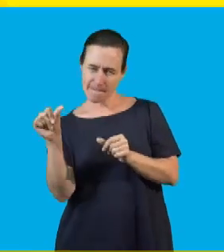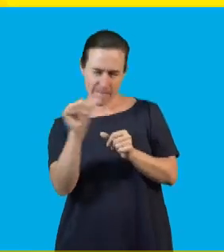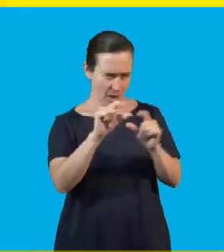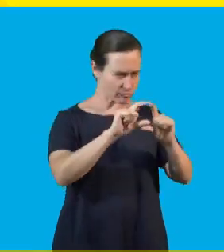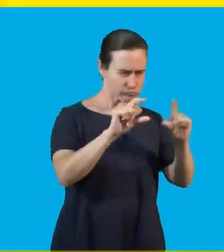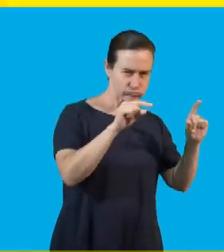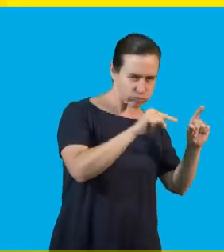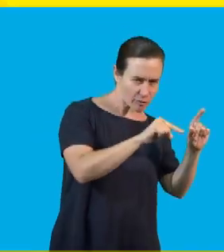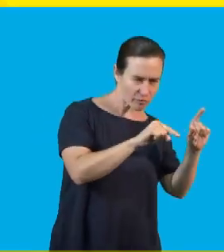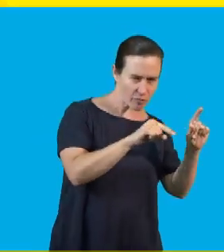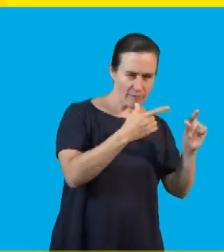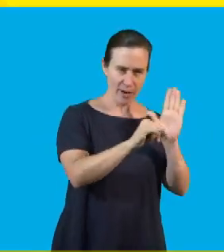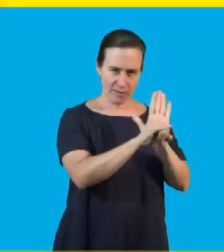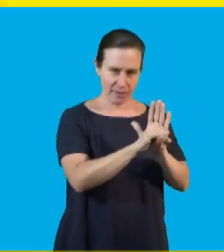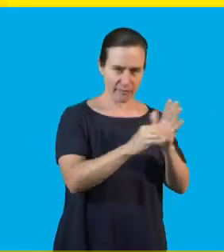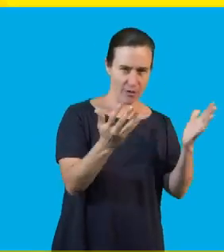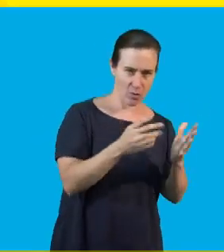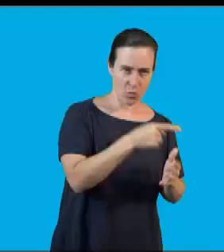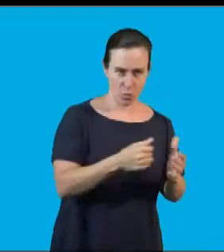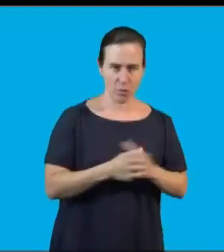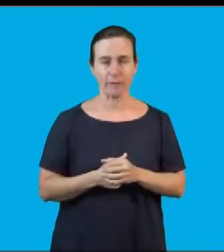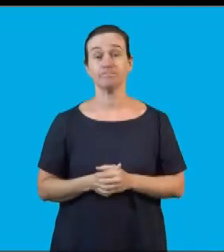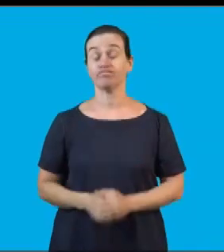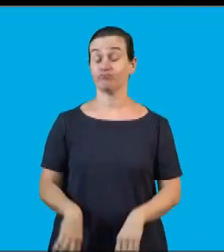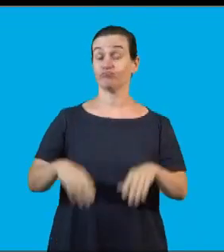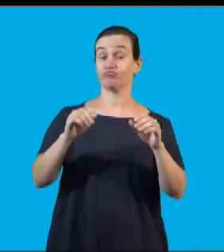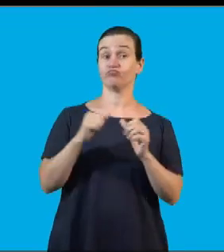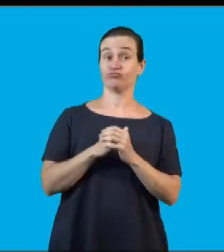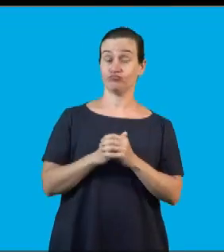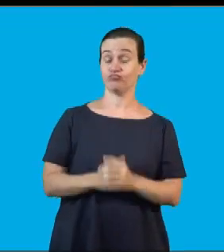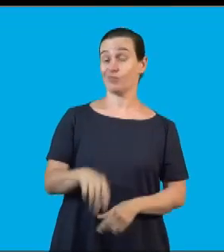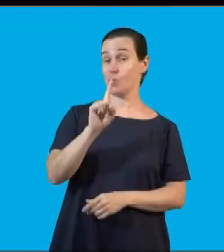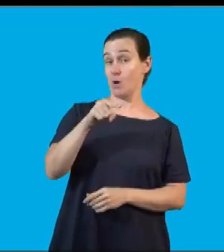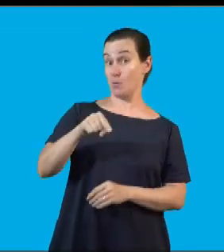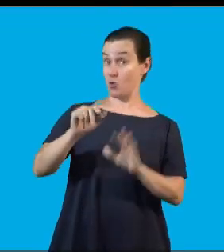to the paragraph and find the context. So question